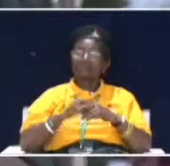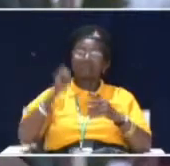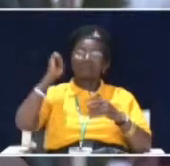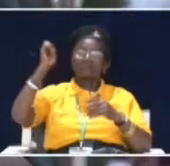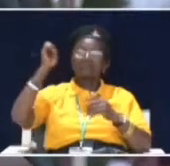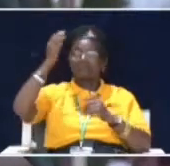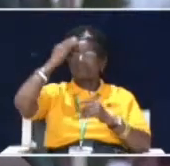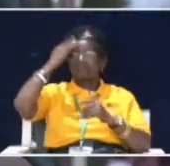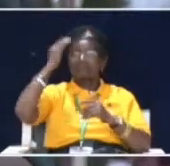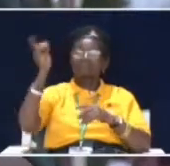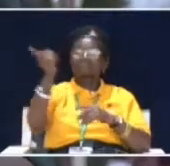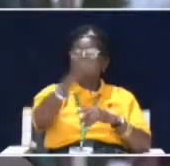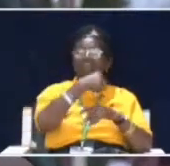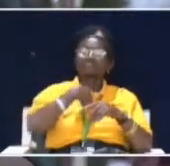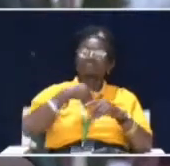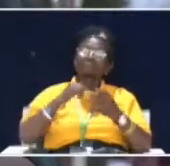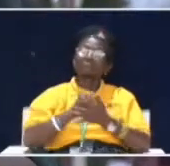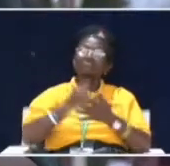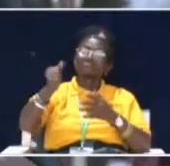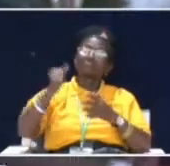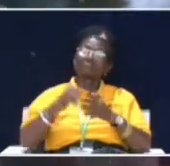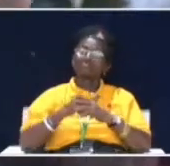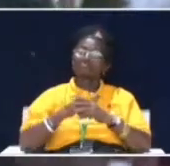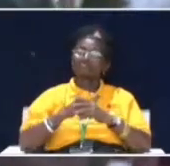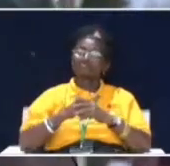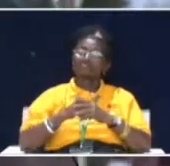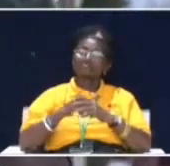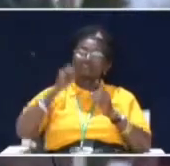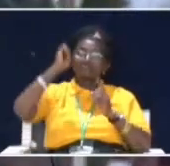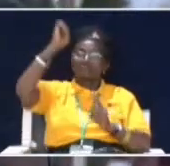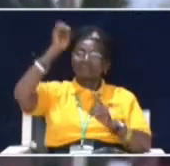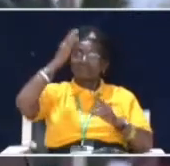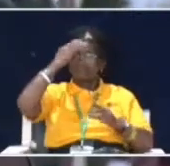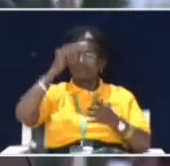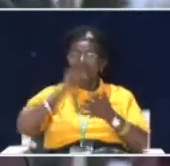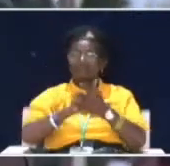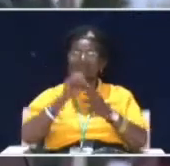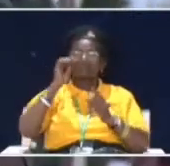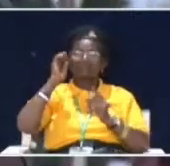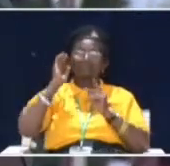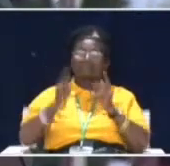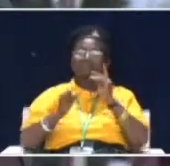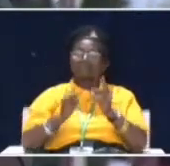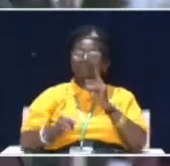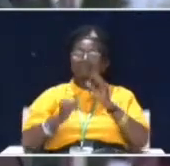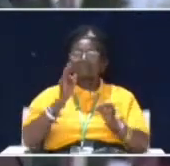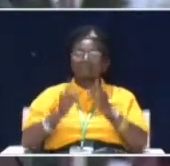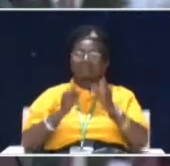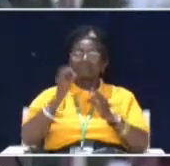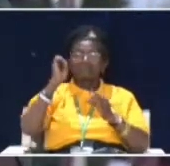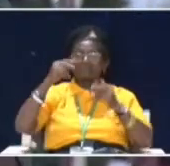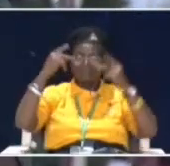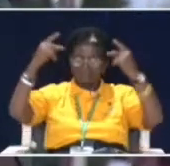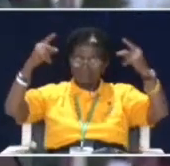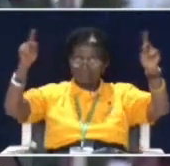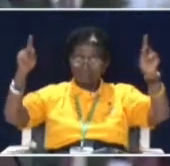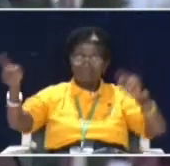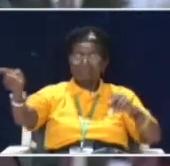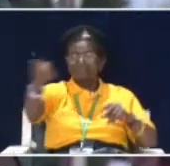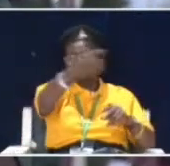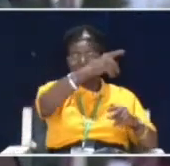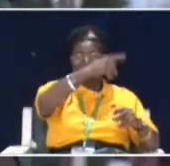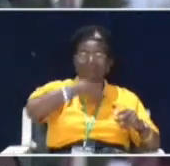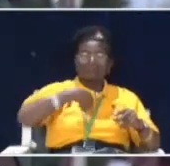Omo. He knows that if he prospers you, o mo pe to n ba so di oloro to je